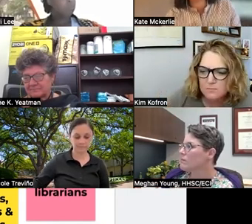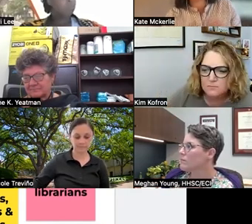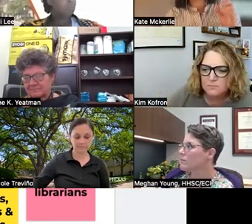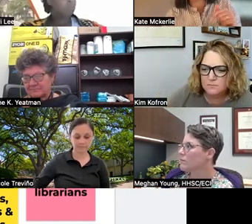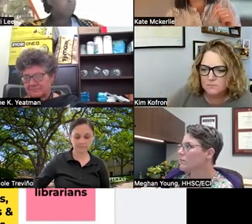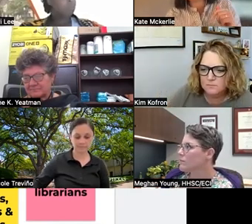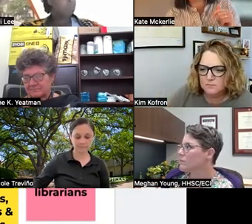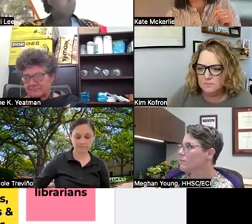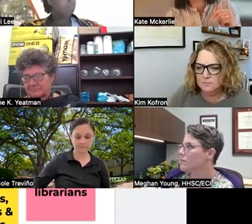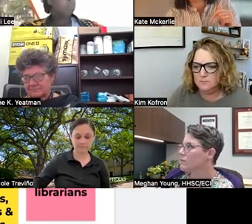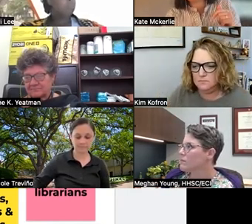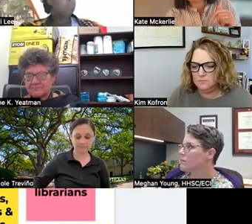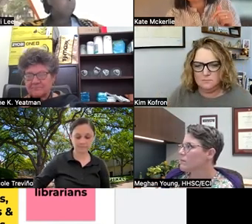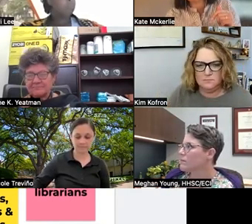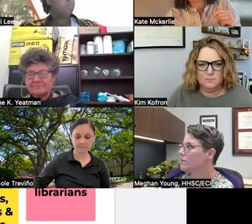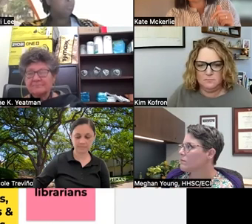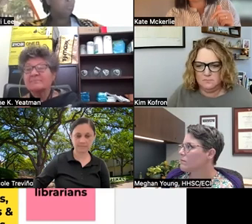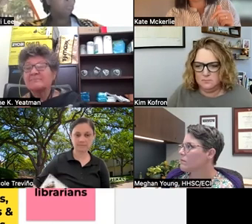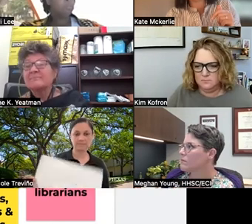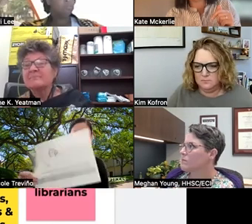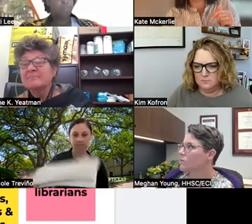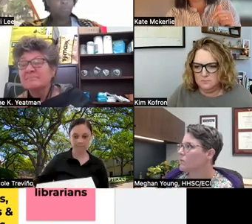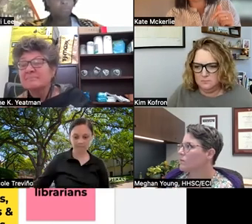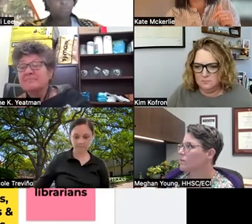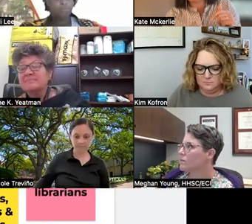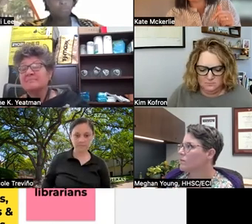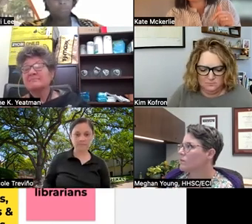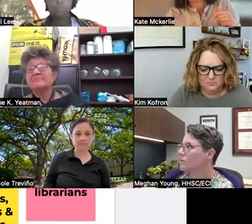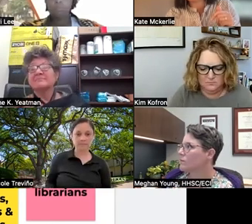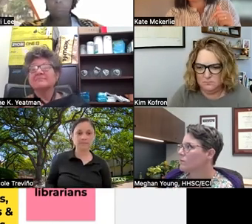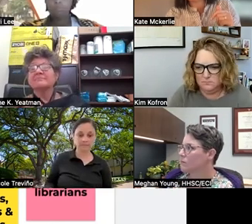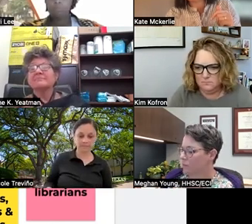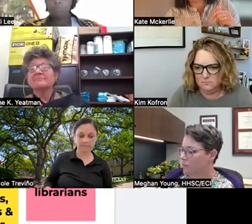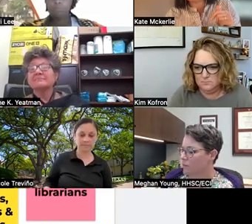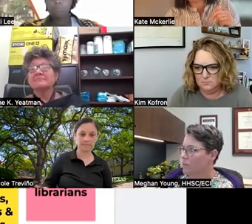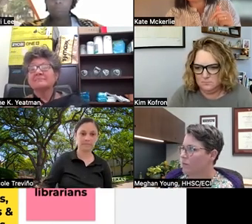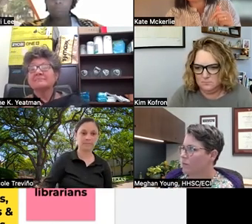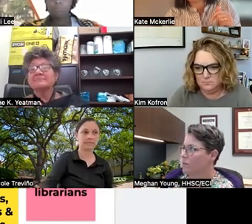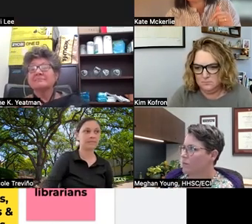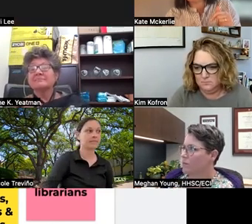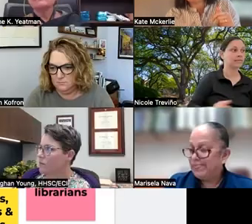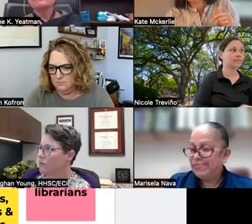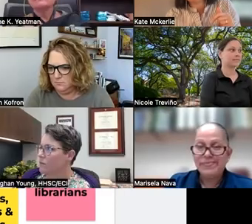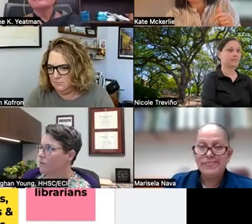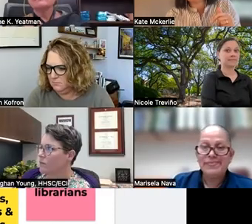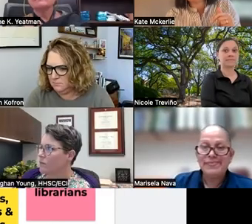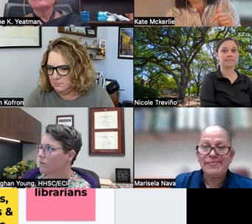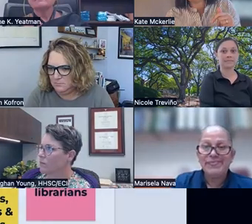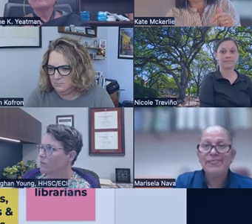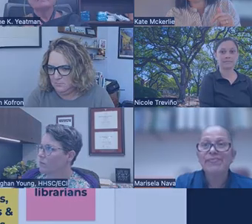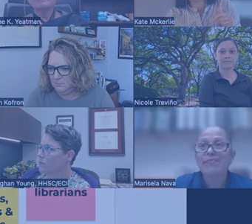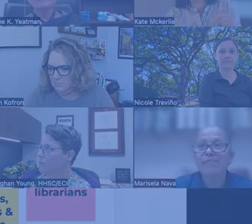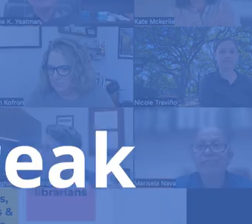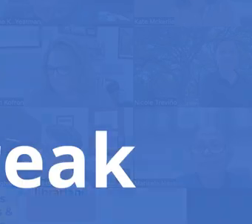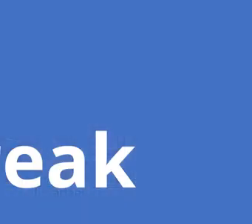So 15 minutes on the clock, and we'll see you all back in a